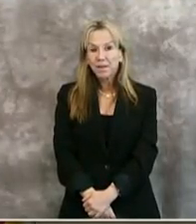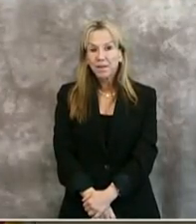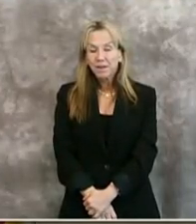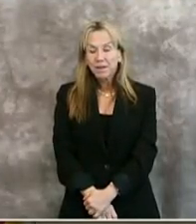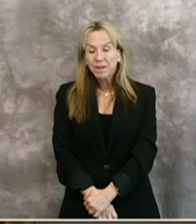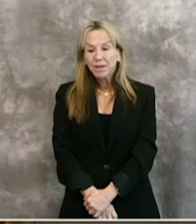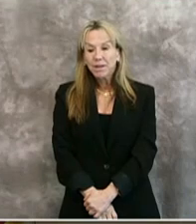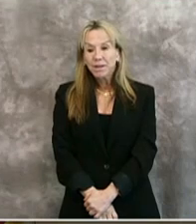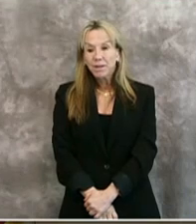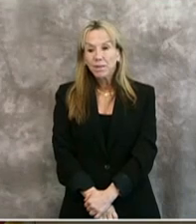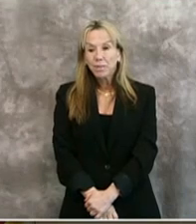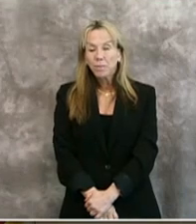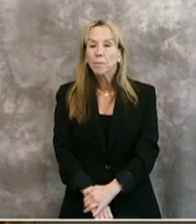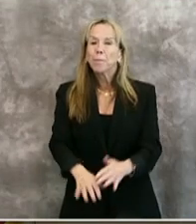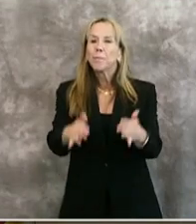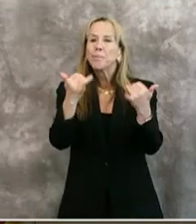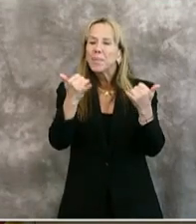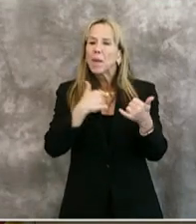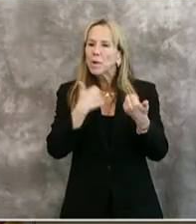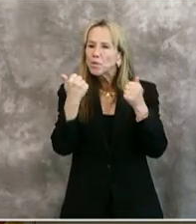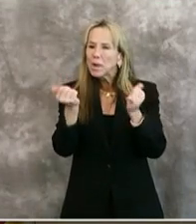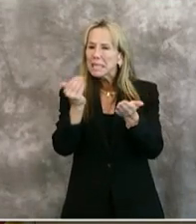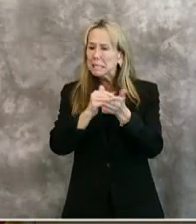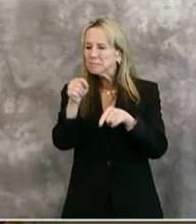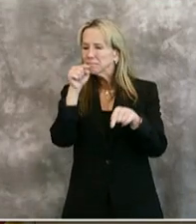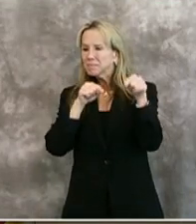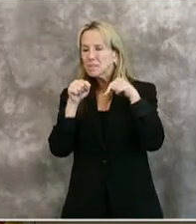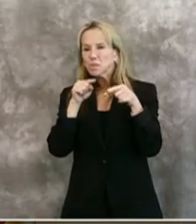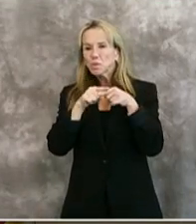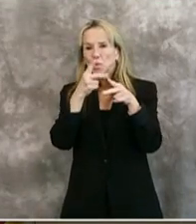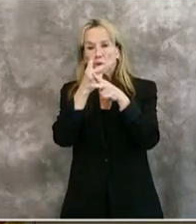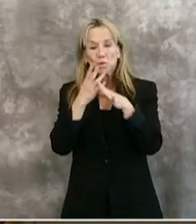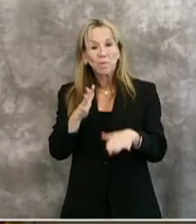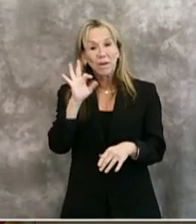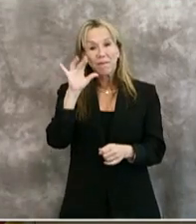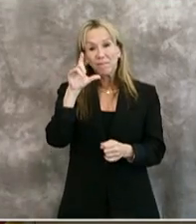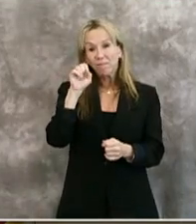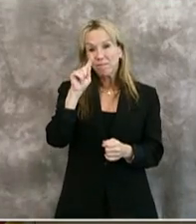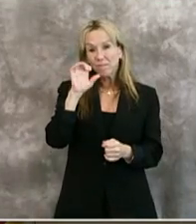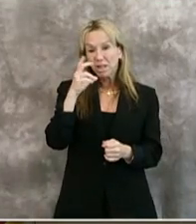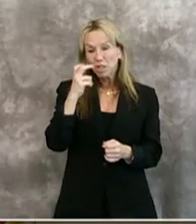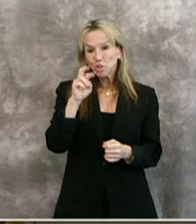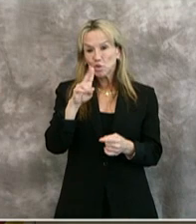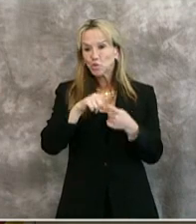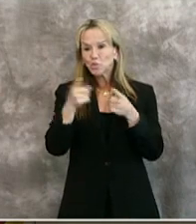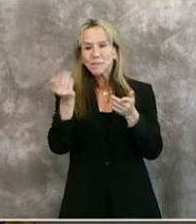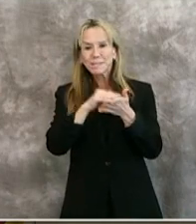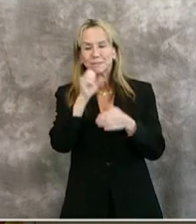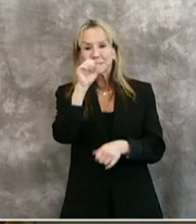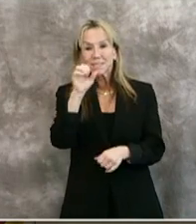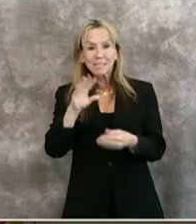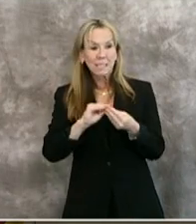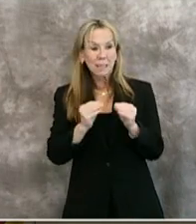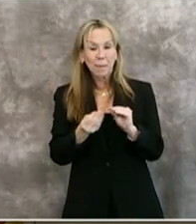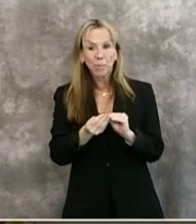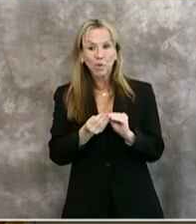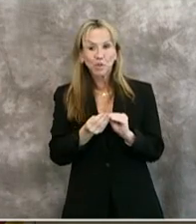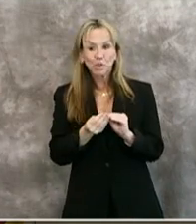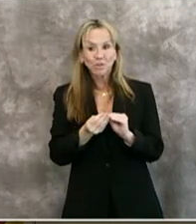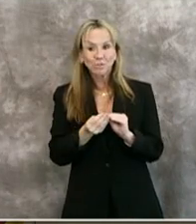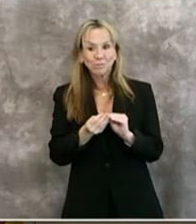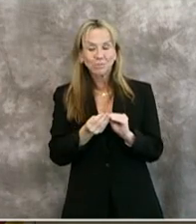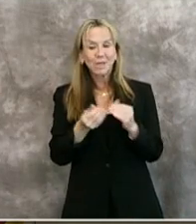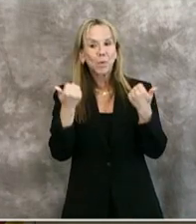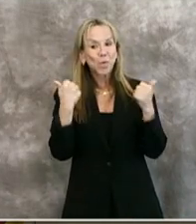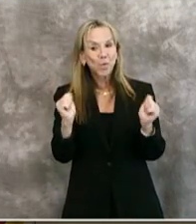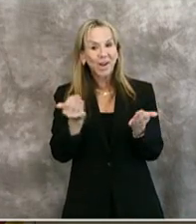After a few glitches, we're going to try to go back to Supervisor Nathan Fletcher to go through the numbers. So Supervisor Fletcher, let's